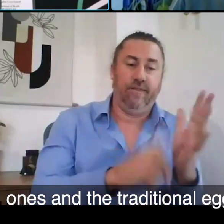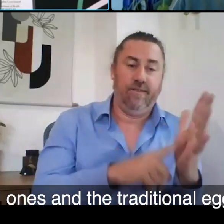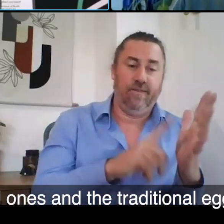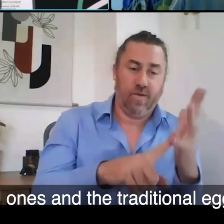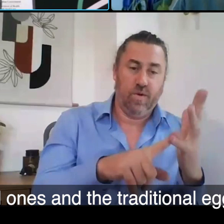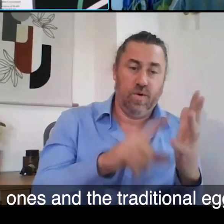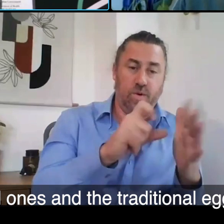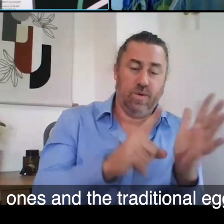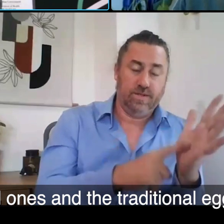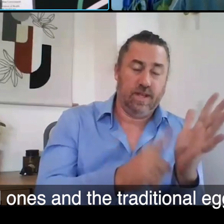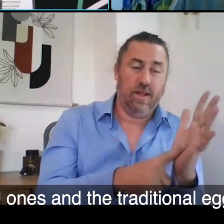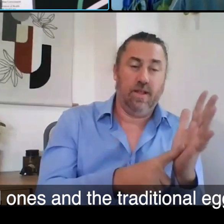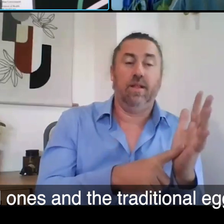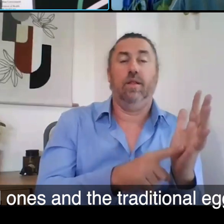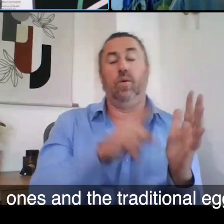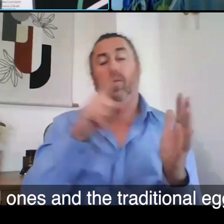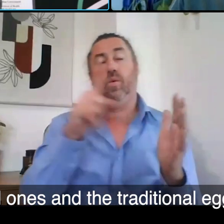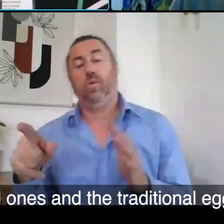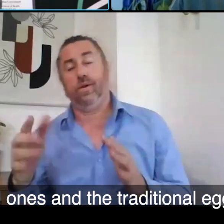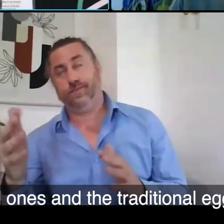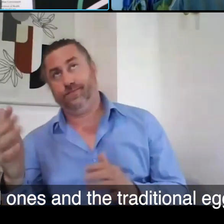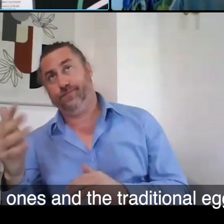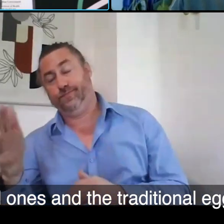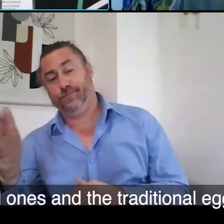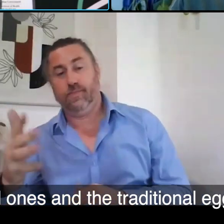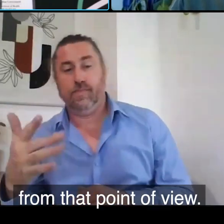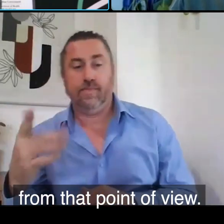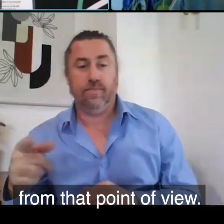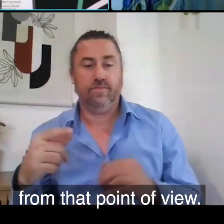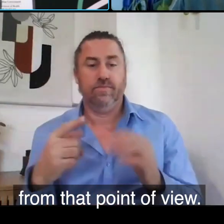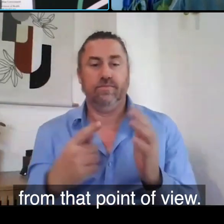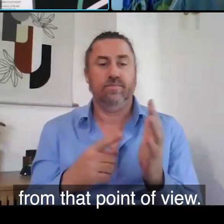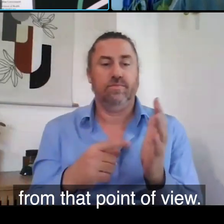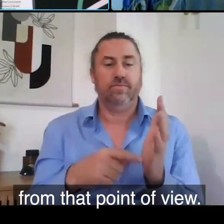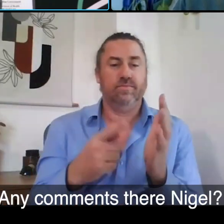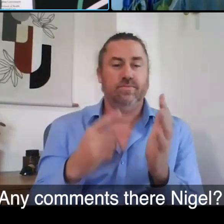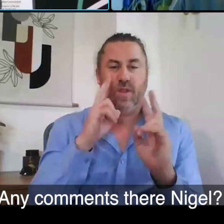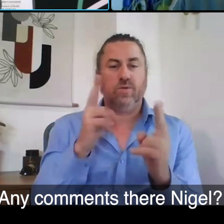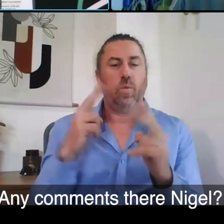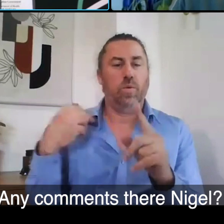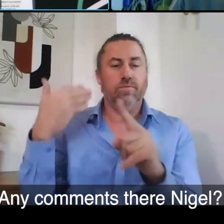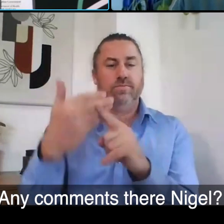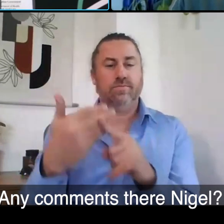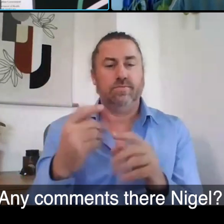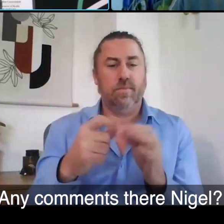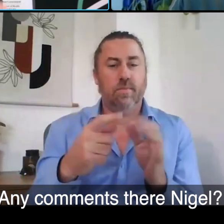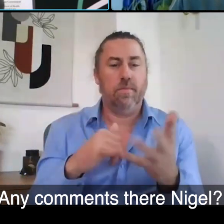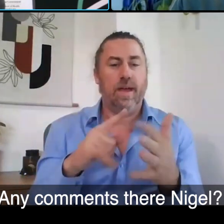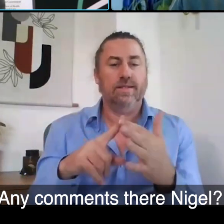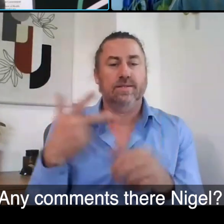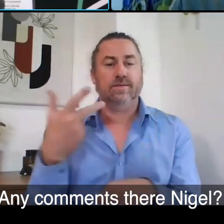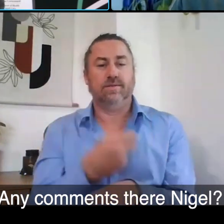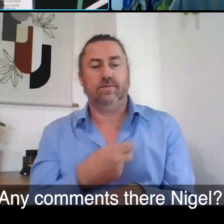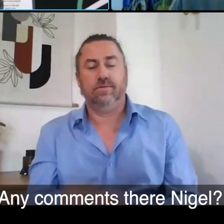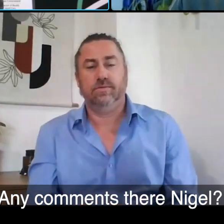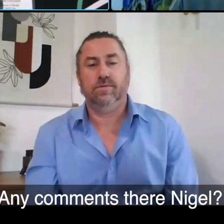the cellular-based ones, and the traditional egg-based ones from that point of view. Any comments there,